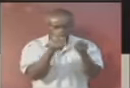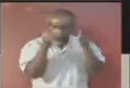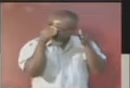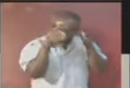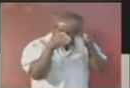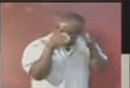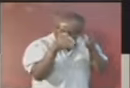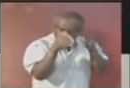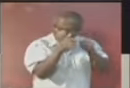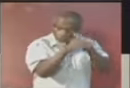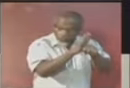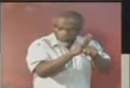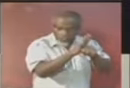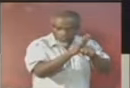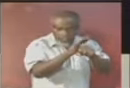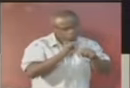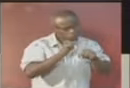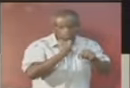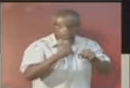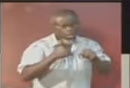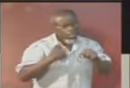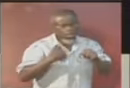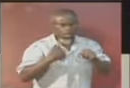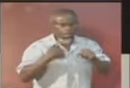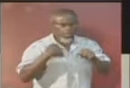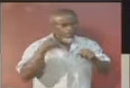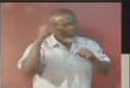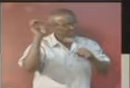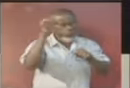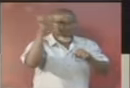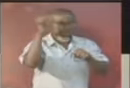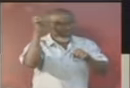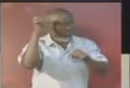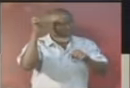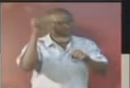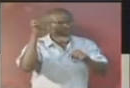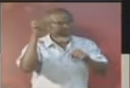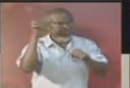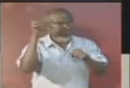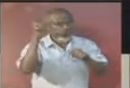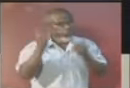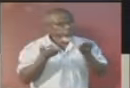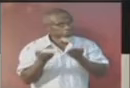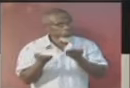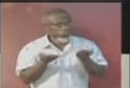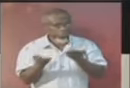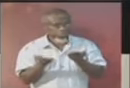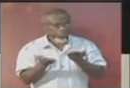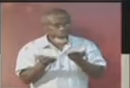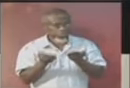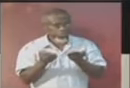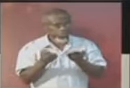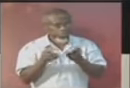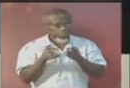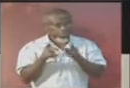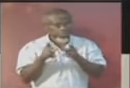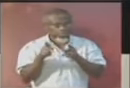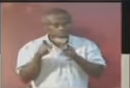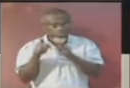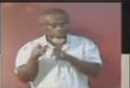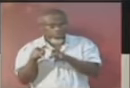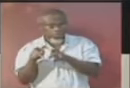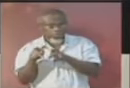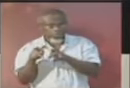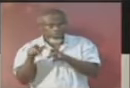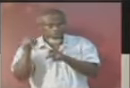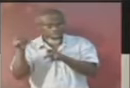24-hour emergency, given that family the only other option of trying to rush to San Fernando, what can